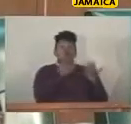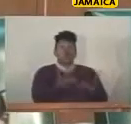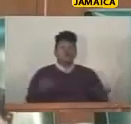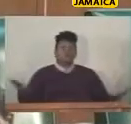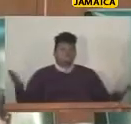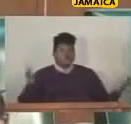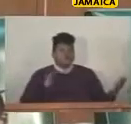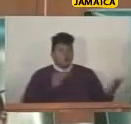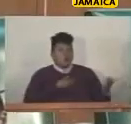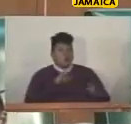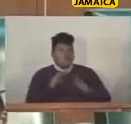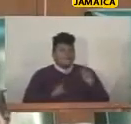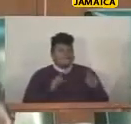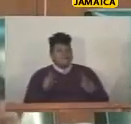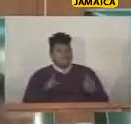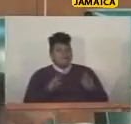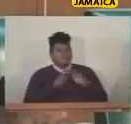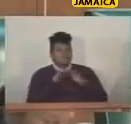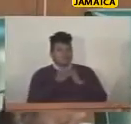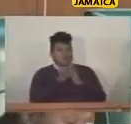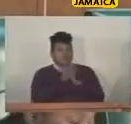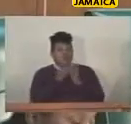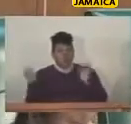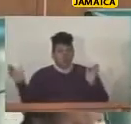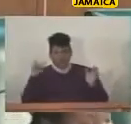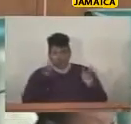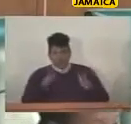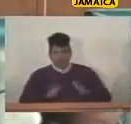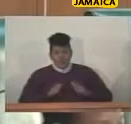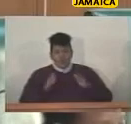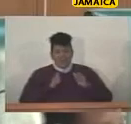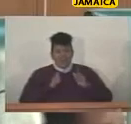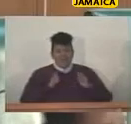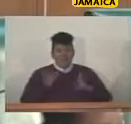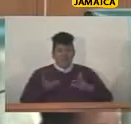people across the country who are living in squalor